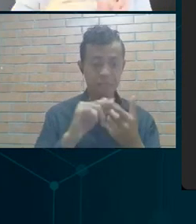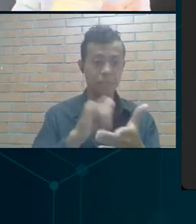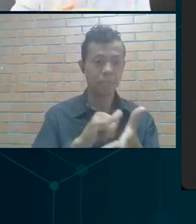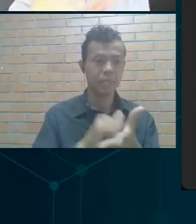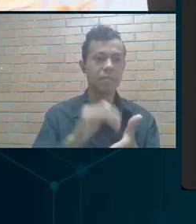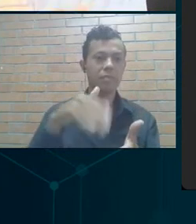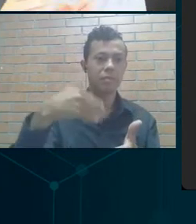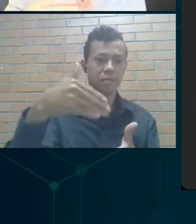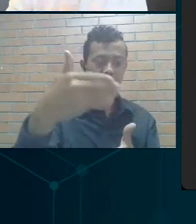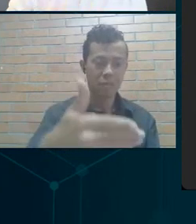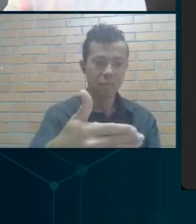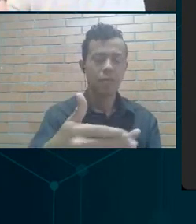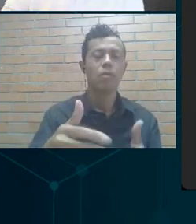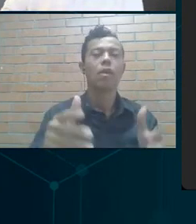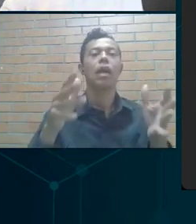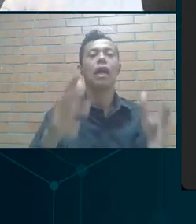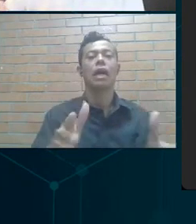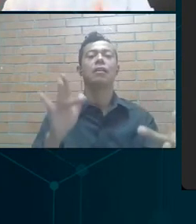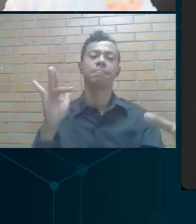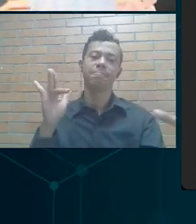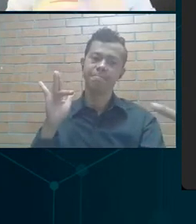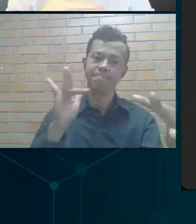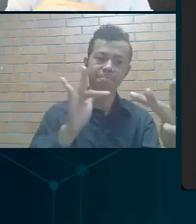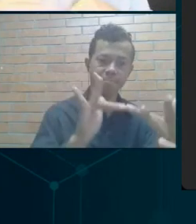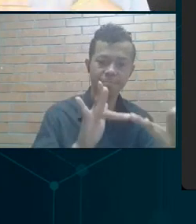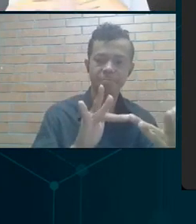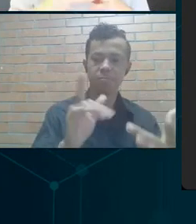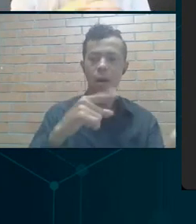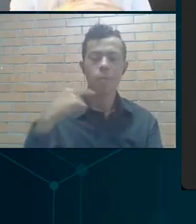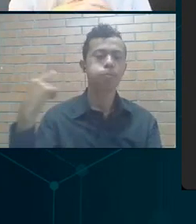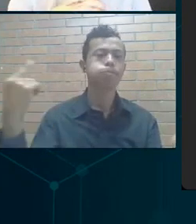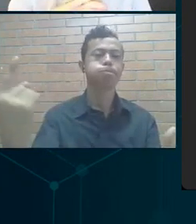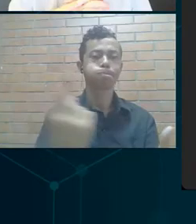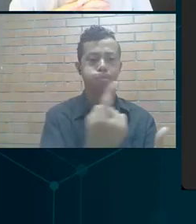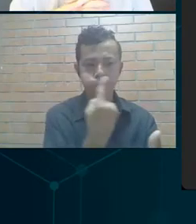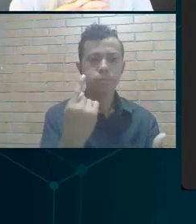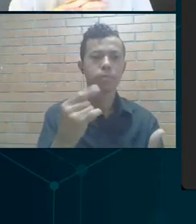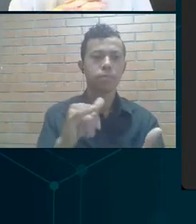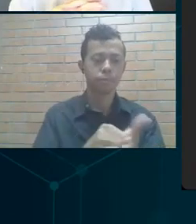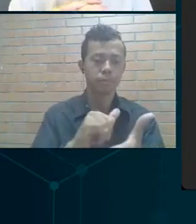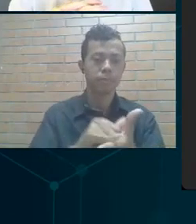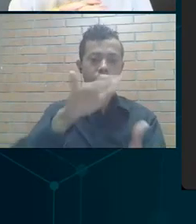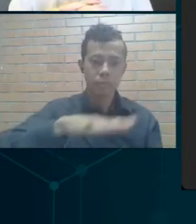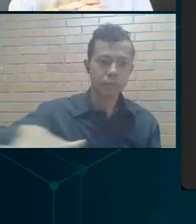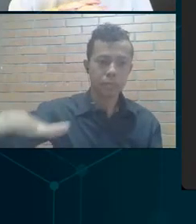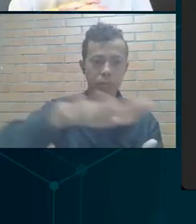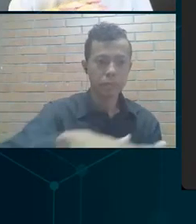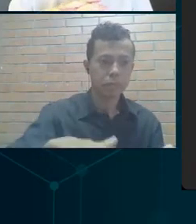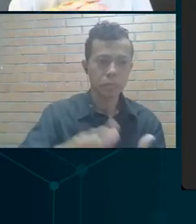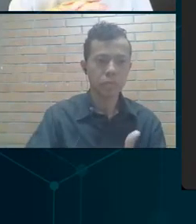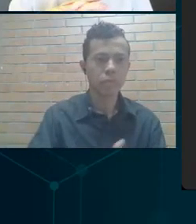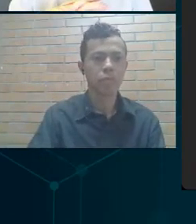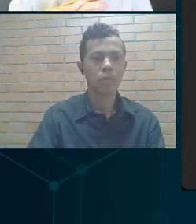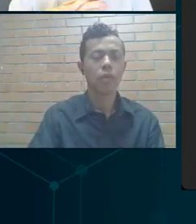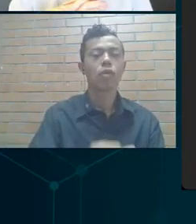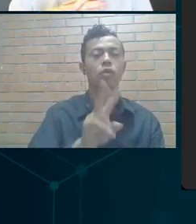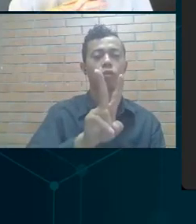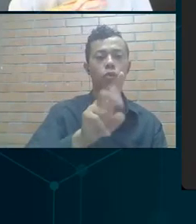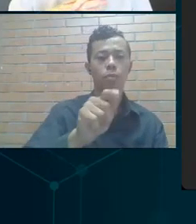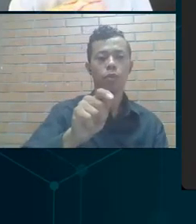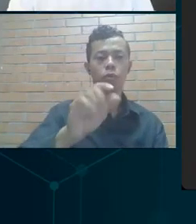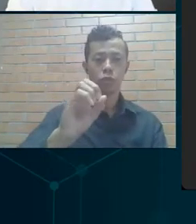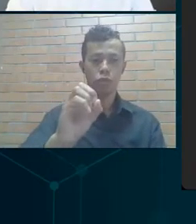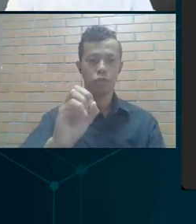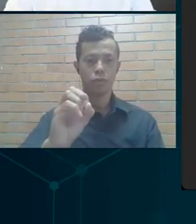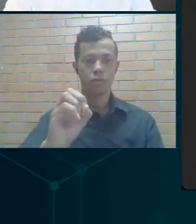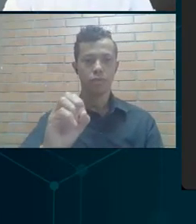So John, I wonder if you want to pick it up there from the Web 1.0 point forward. Yeah, so Sir Tim Berners-Lee that I was talking about